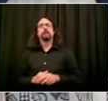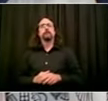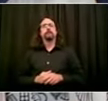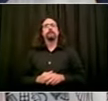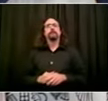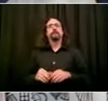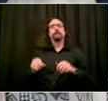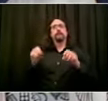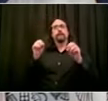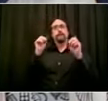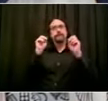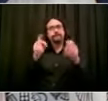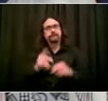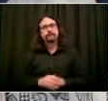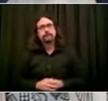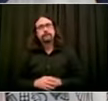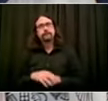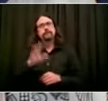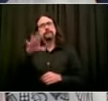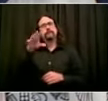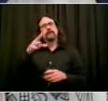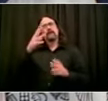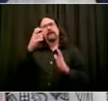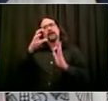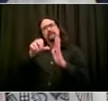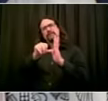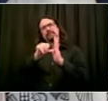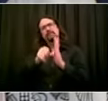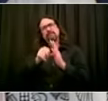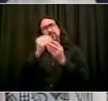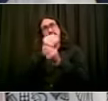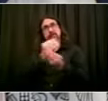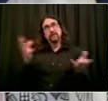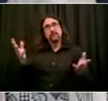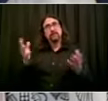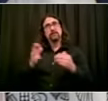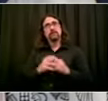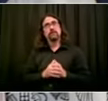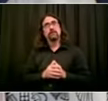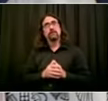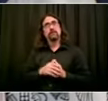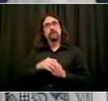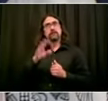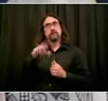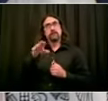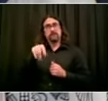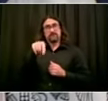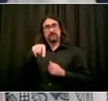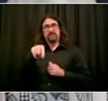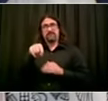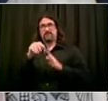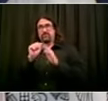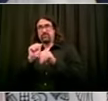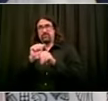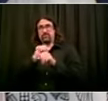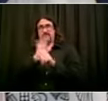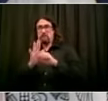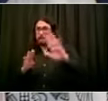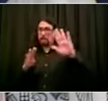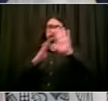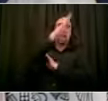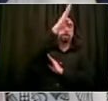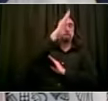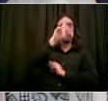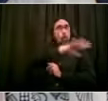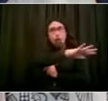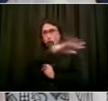We see a challenge in certain key zip codes. We do see an overall citywide number rising in terms of positivity, but